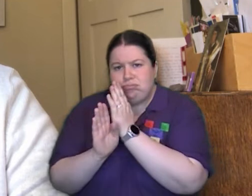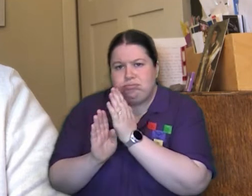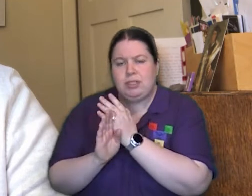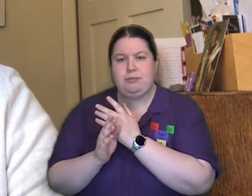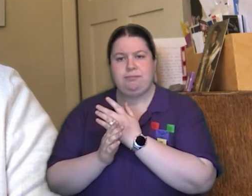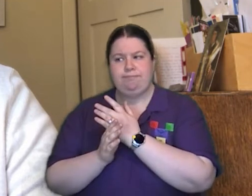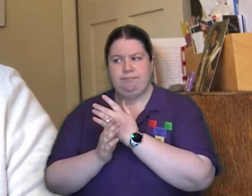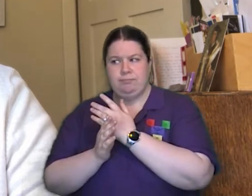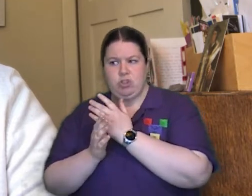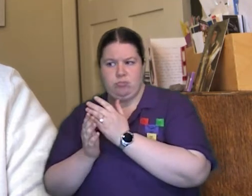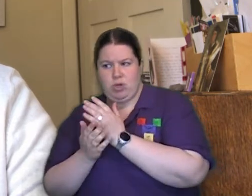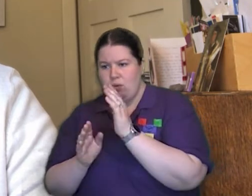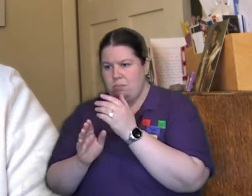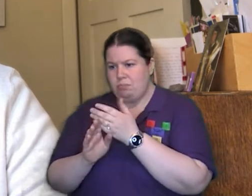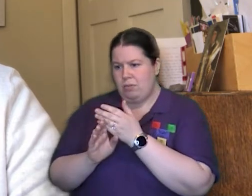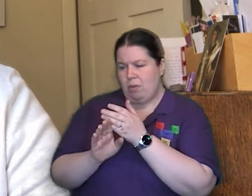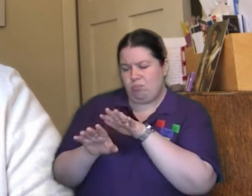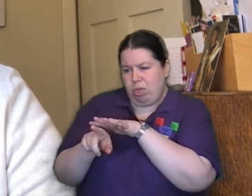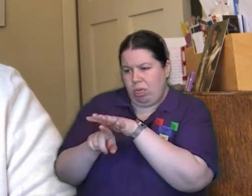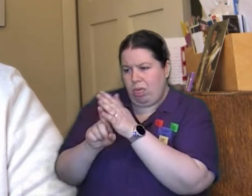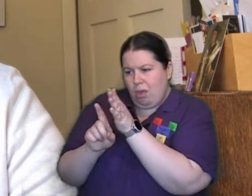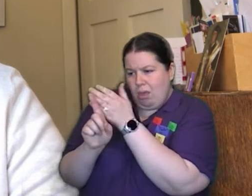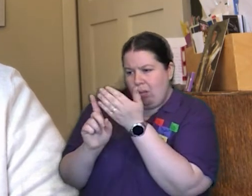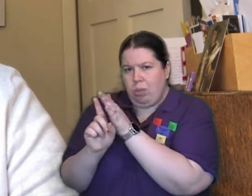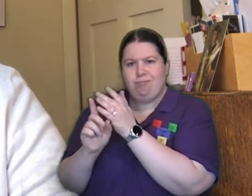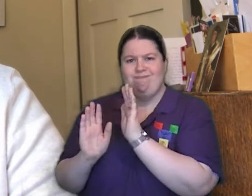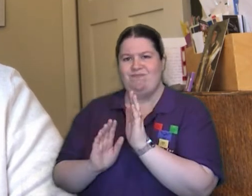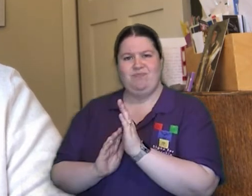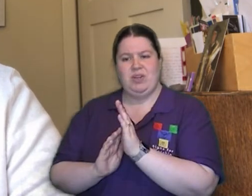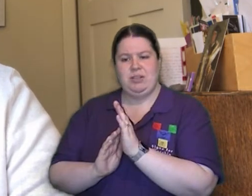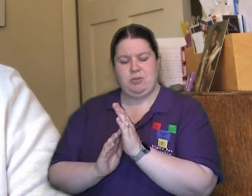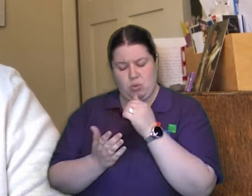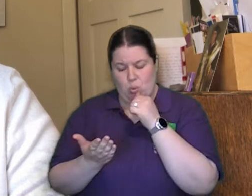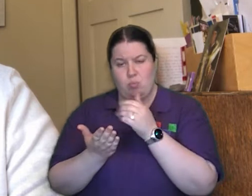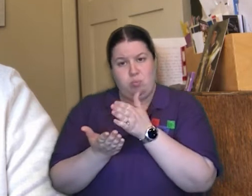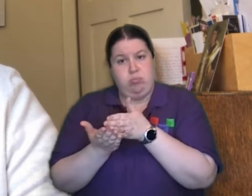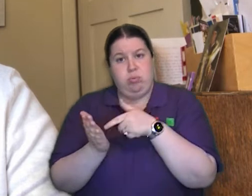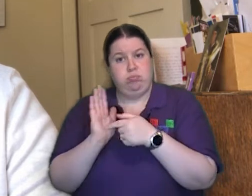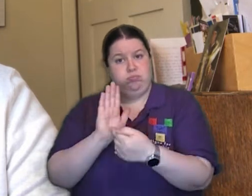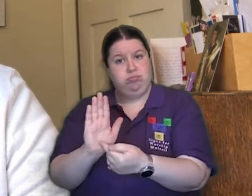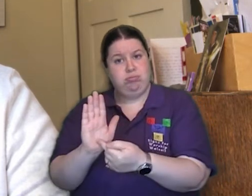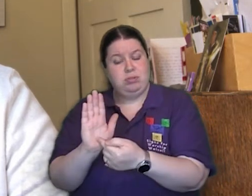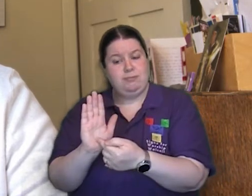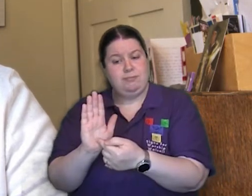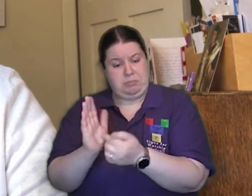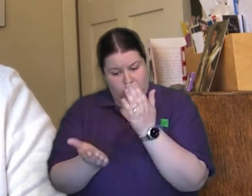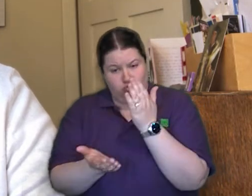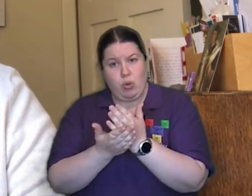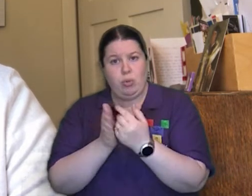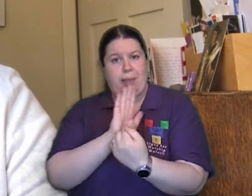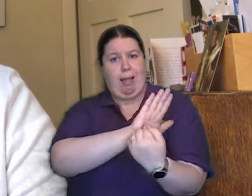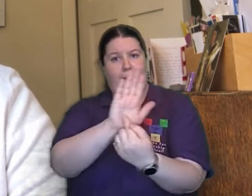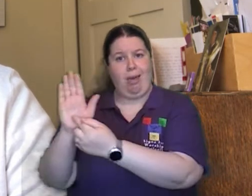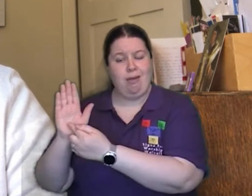and shameful ways. We do not use deception, nor do we distort the word of God. On the contrary,